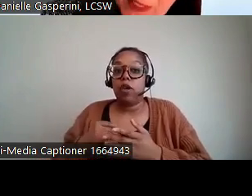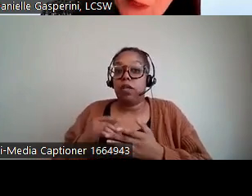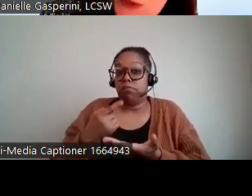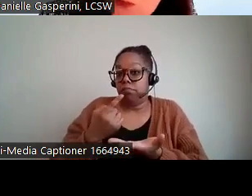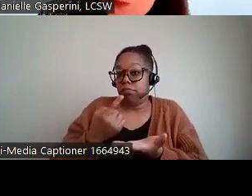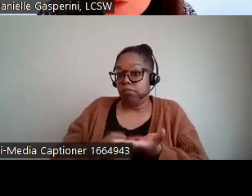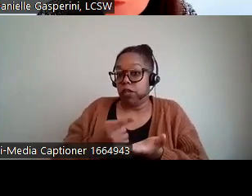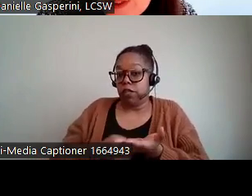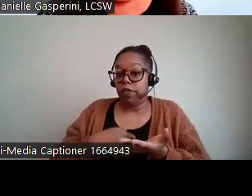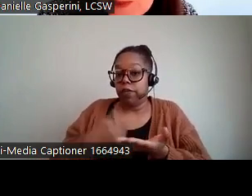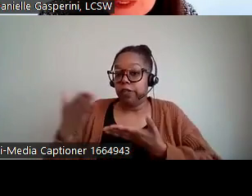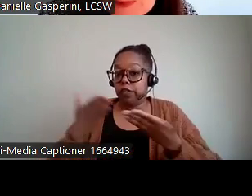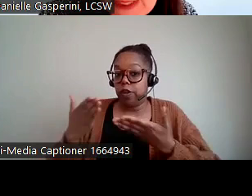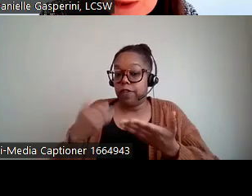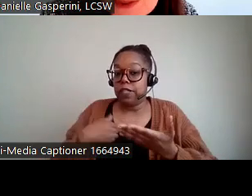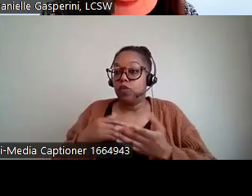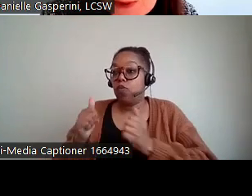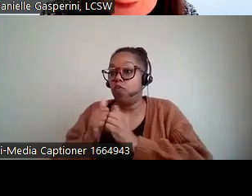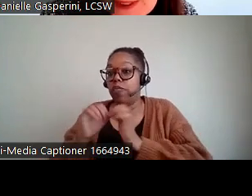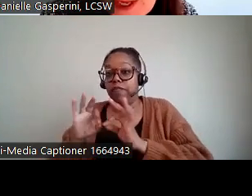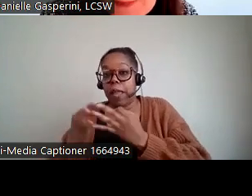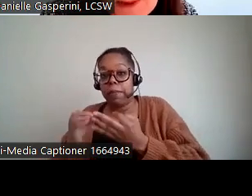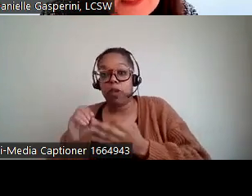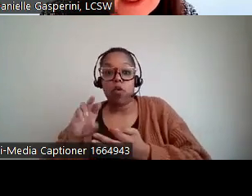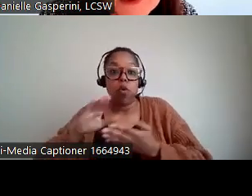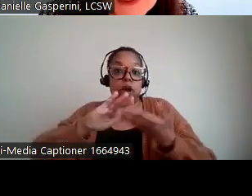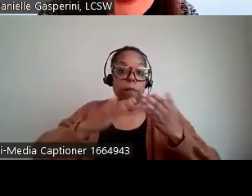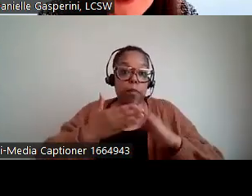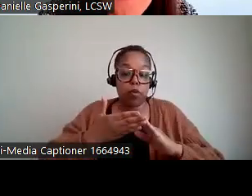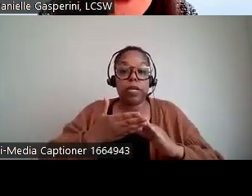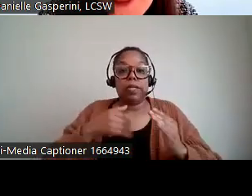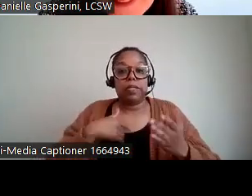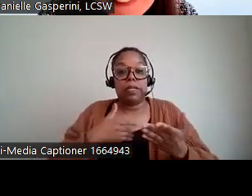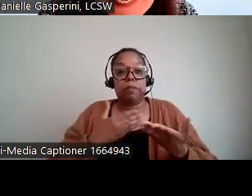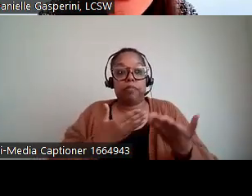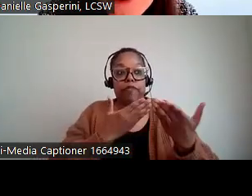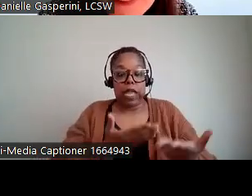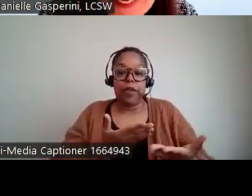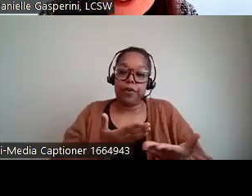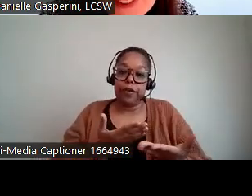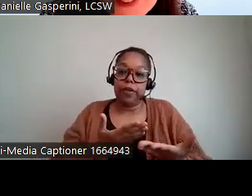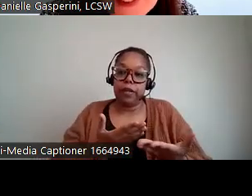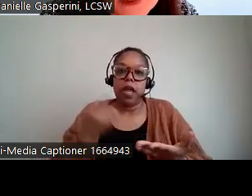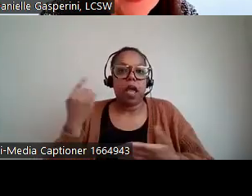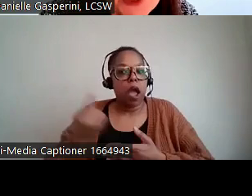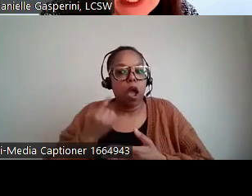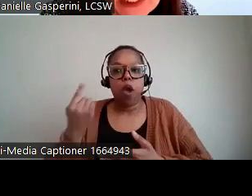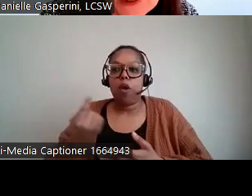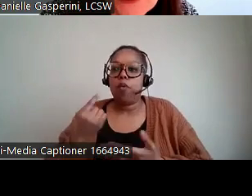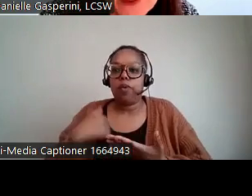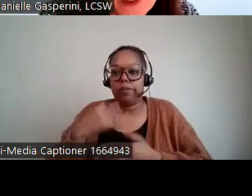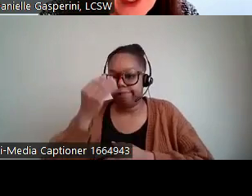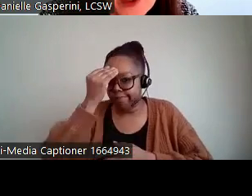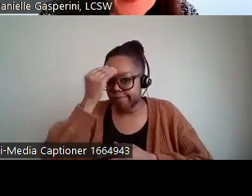with families or with community providers, and we're explaining how it all works, I always, again, reiterate that crisis is